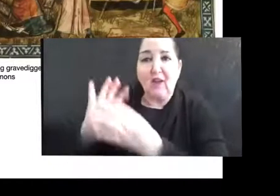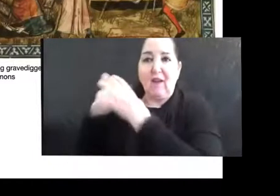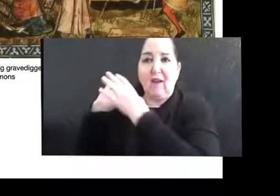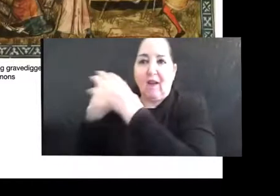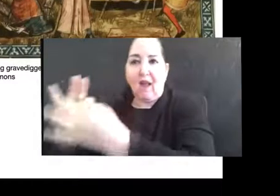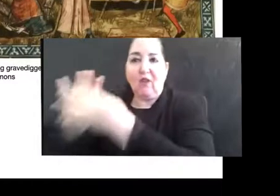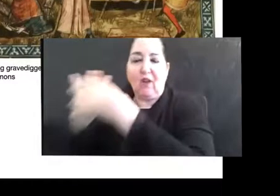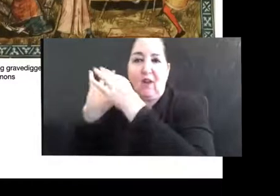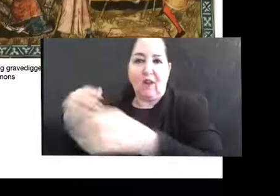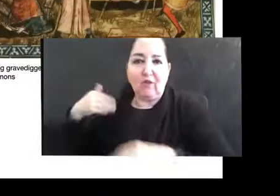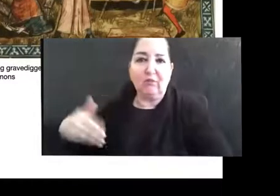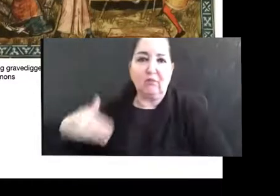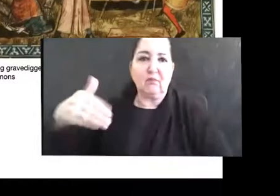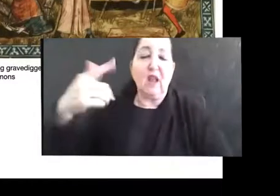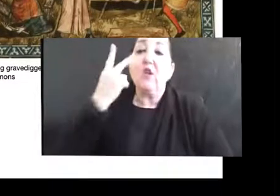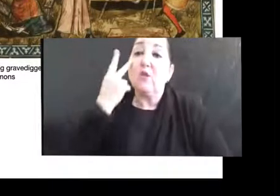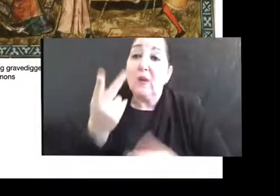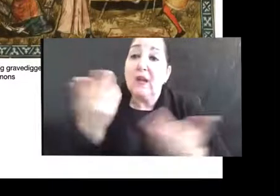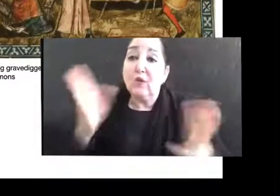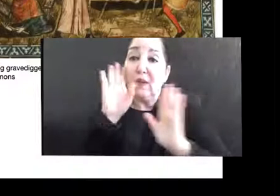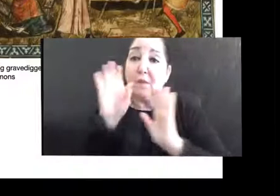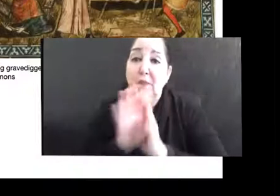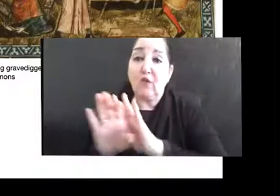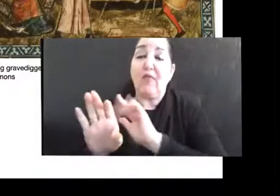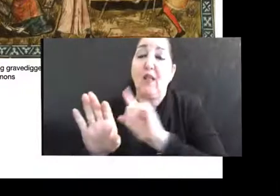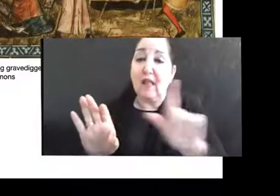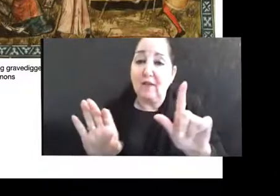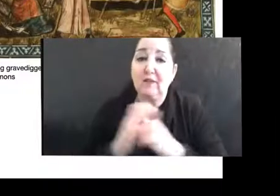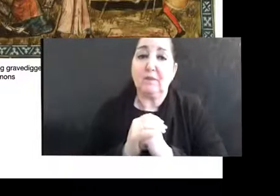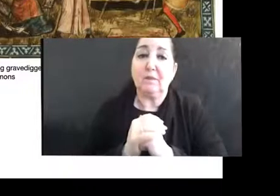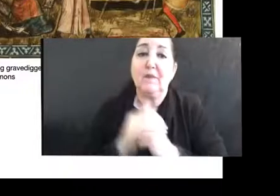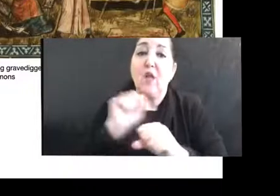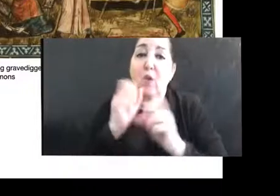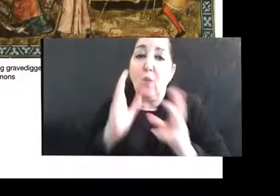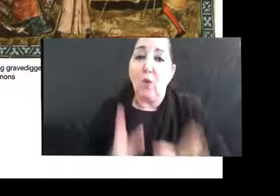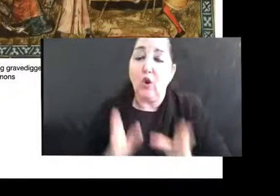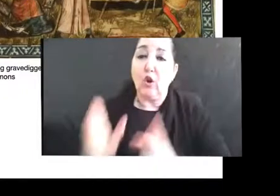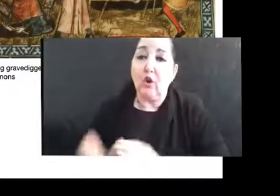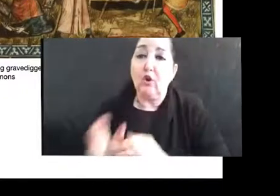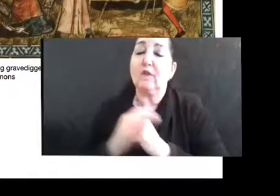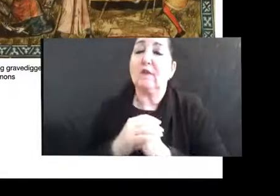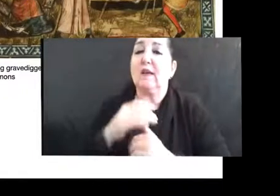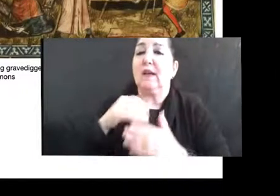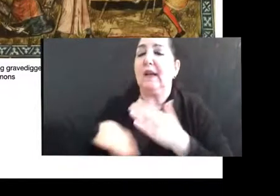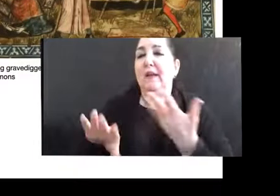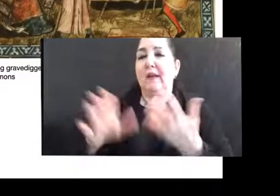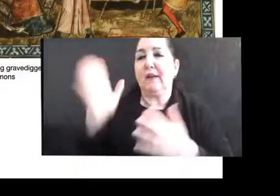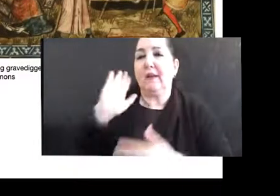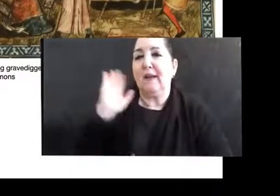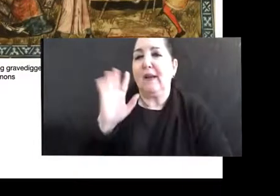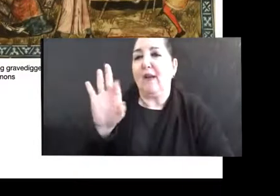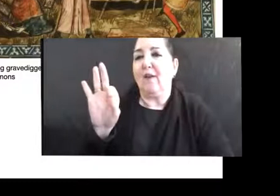see on the left, a group of workers, of serfs, essentially, in a